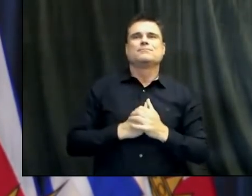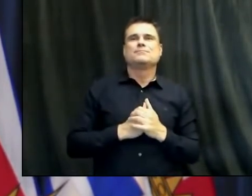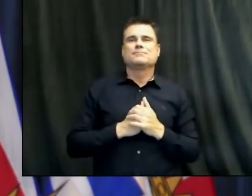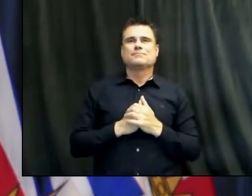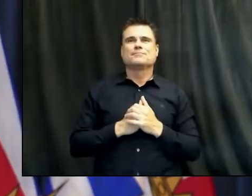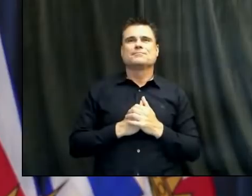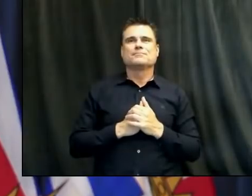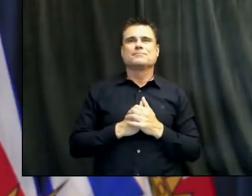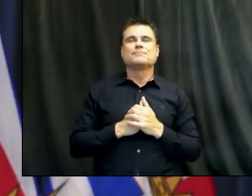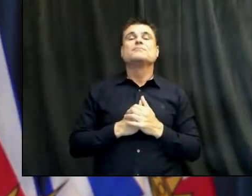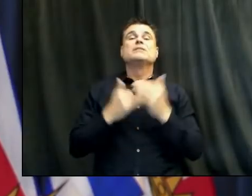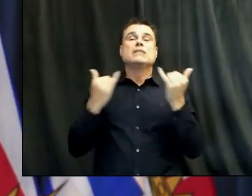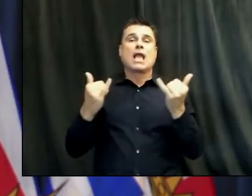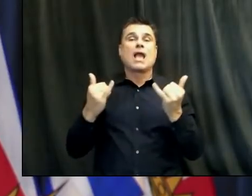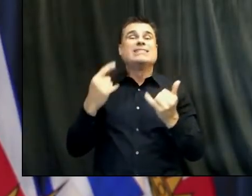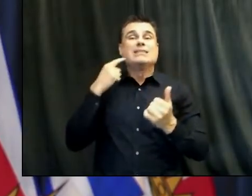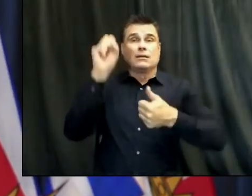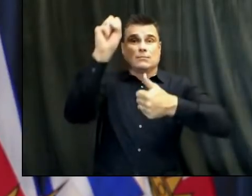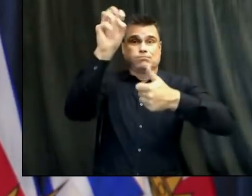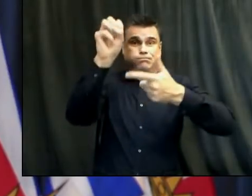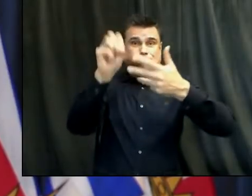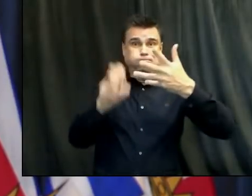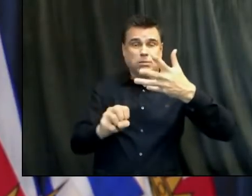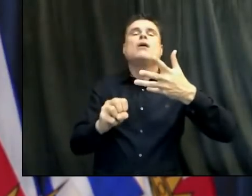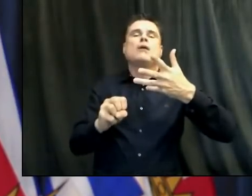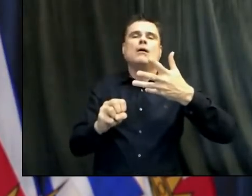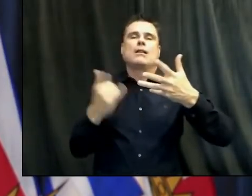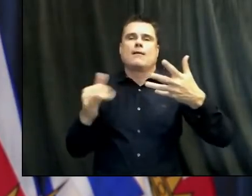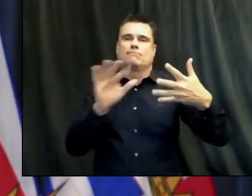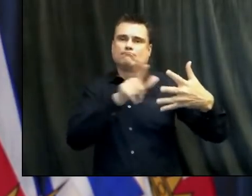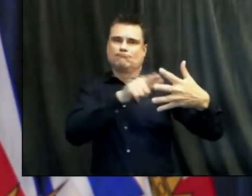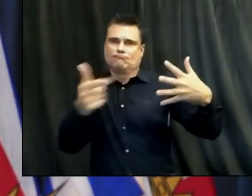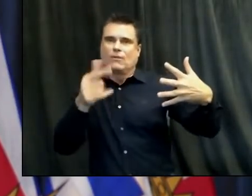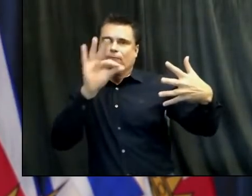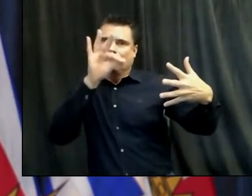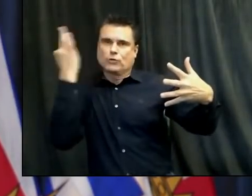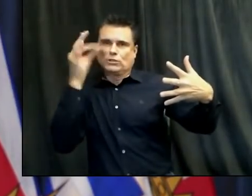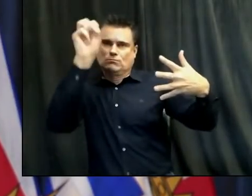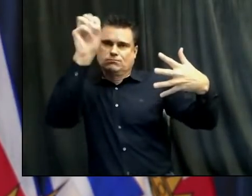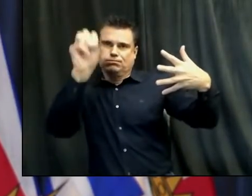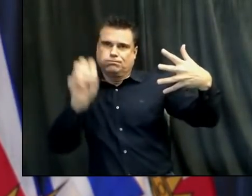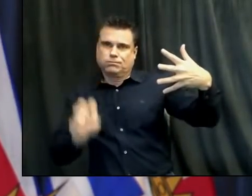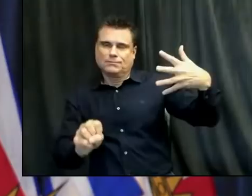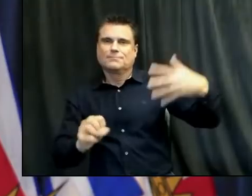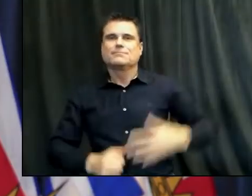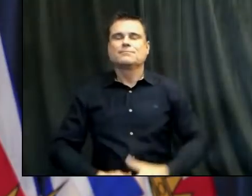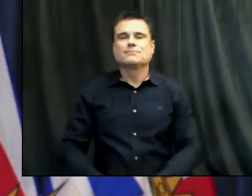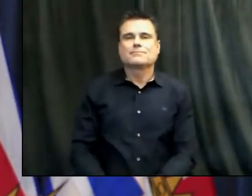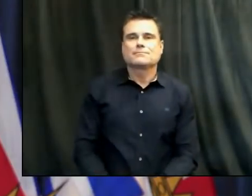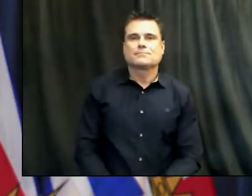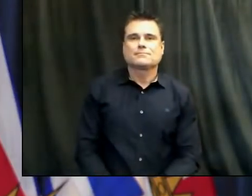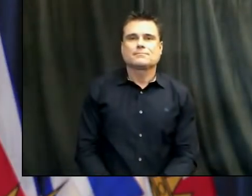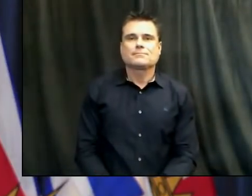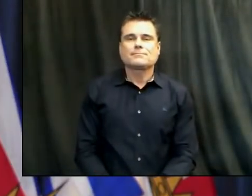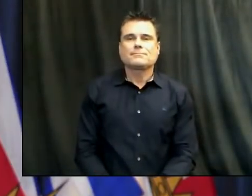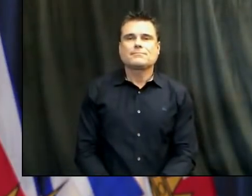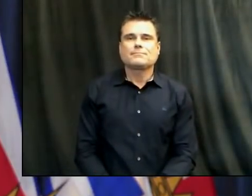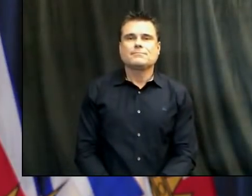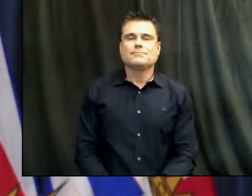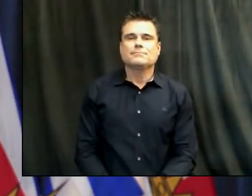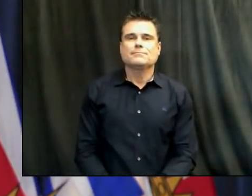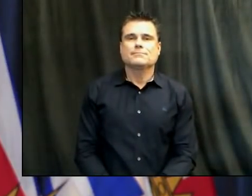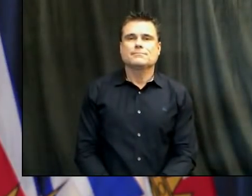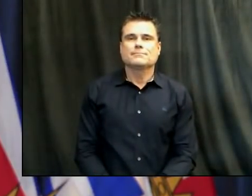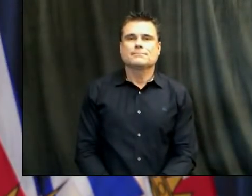911. Nous sommes attristés d'annoncer 11 nouveaux décès liés au COVID-19 pour un total de